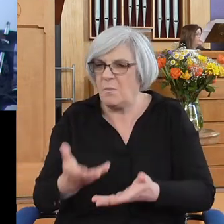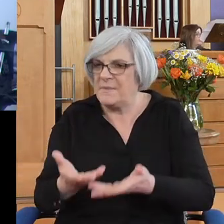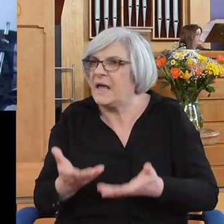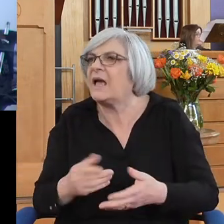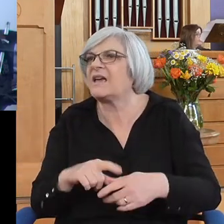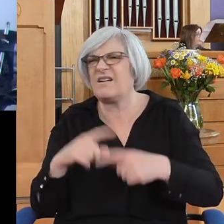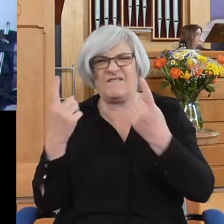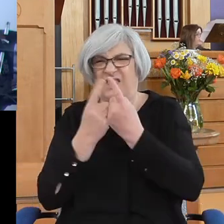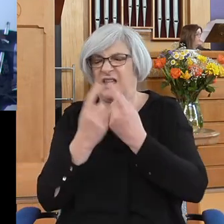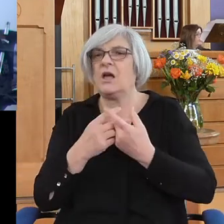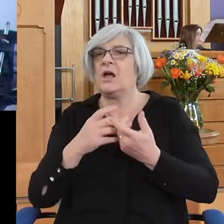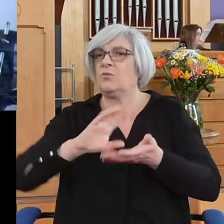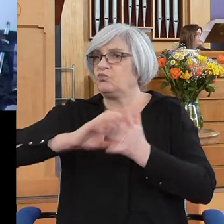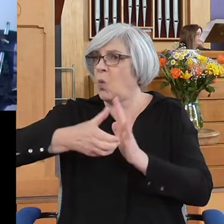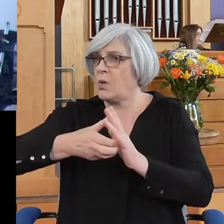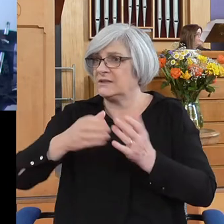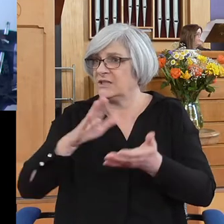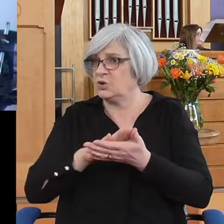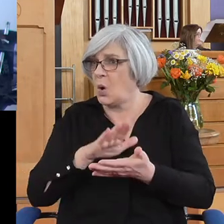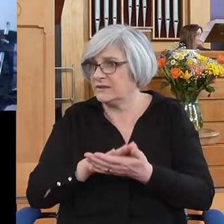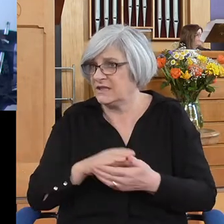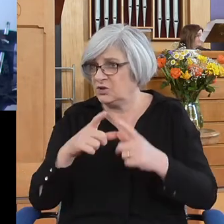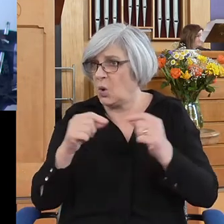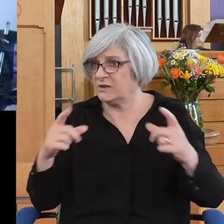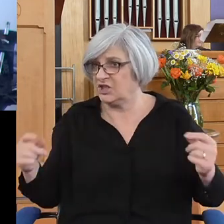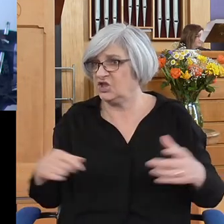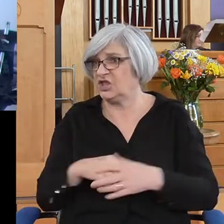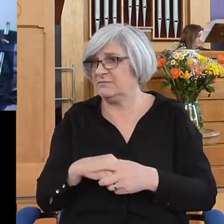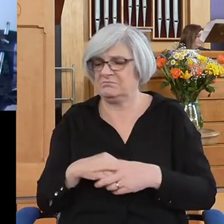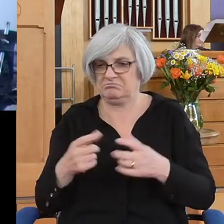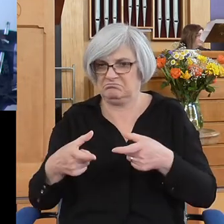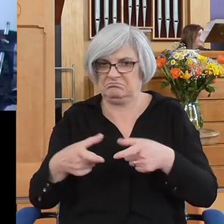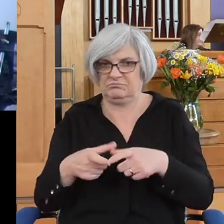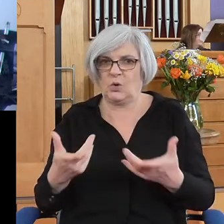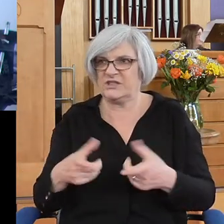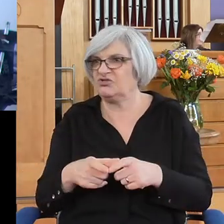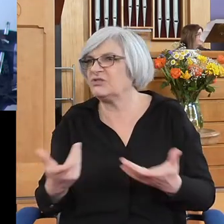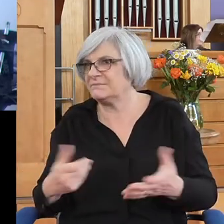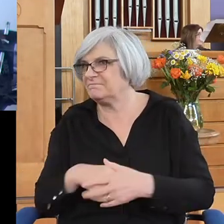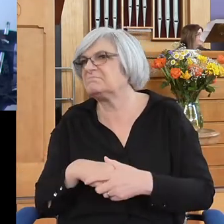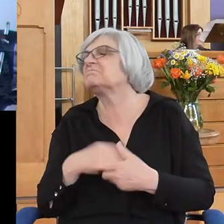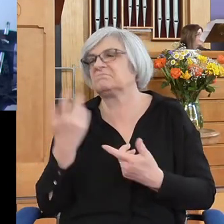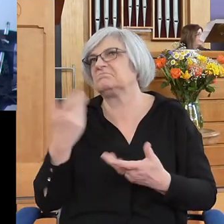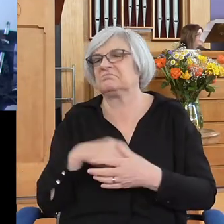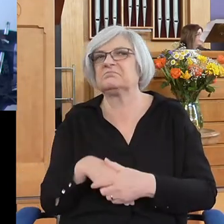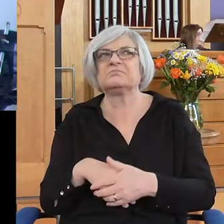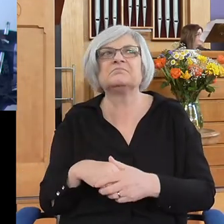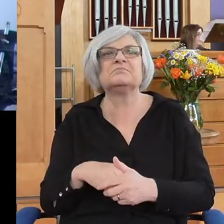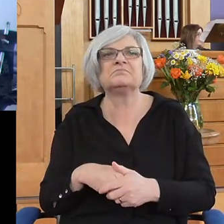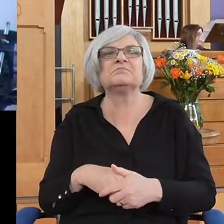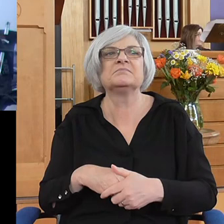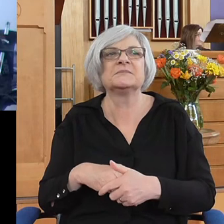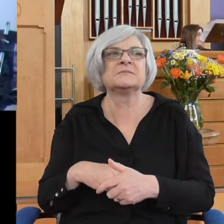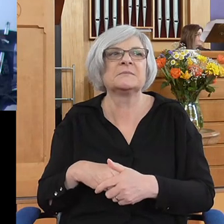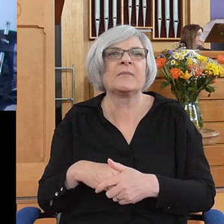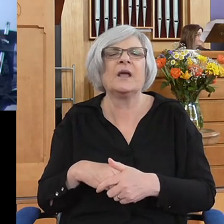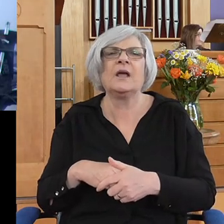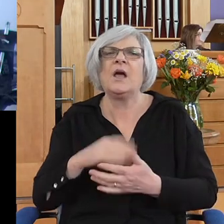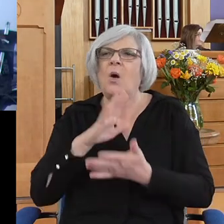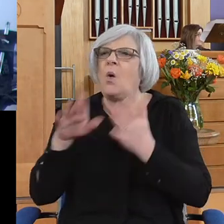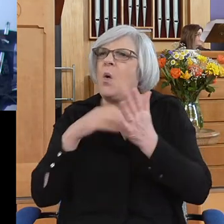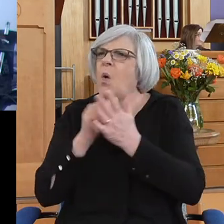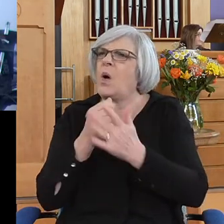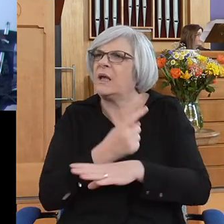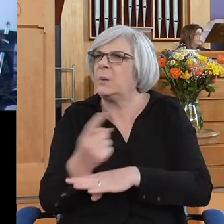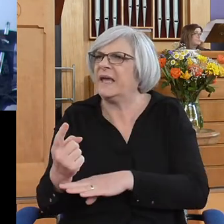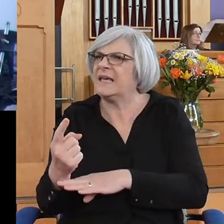on. Rolls and sausage, that's the other one, the most important one. So that's Saturday coming. The Holy Week services,